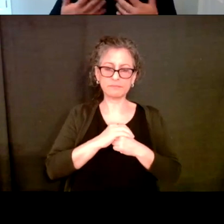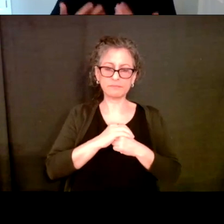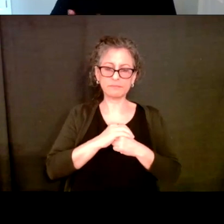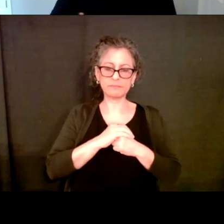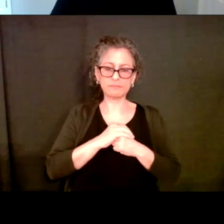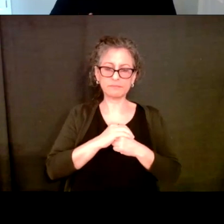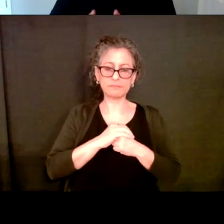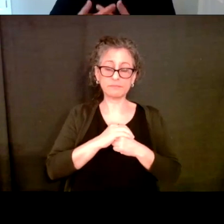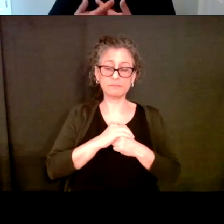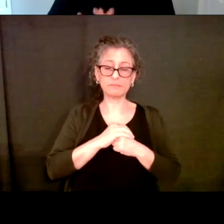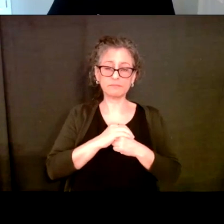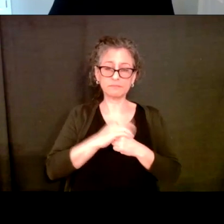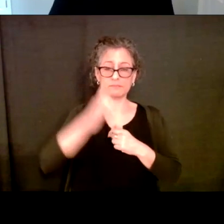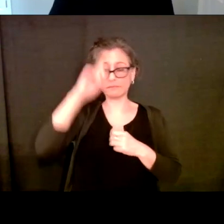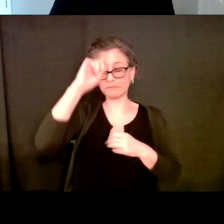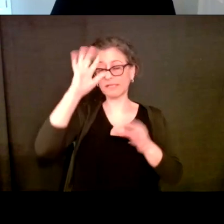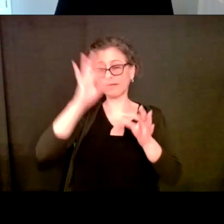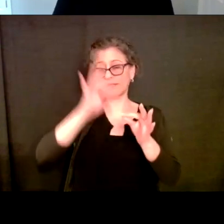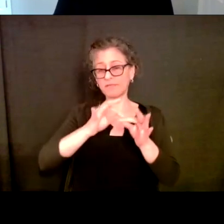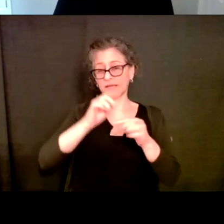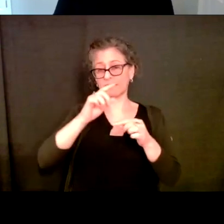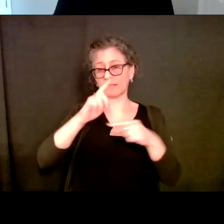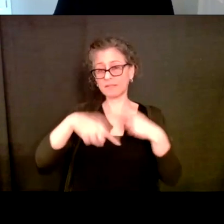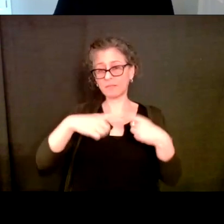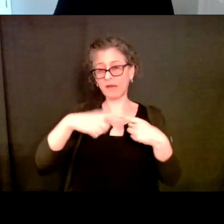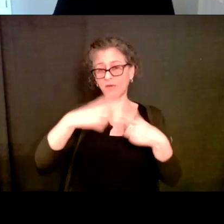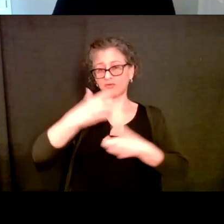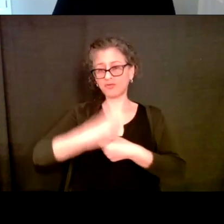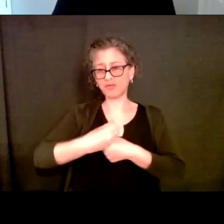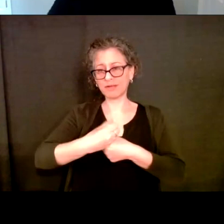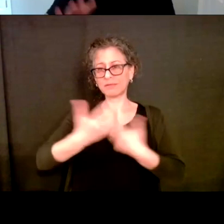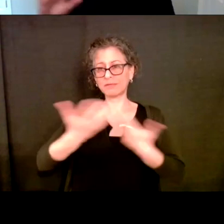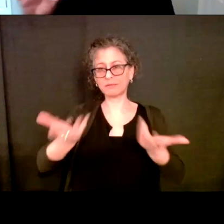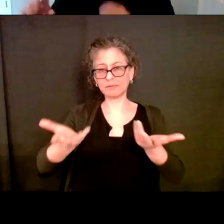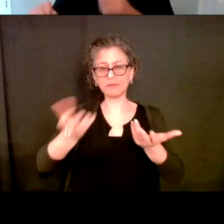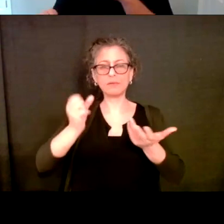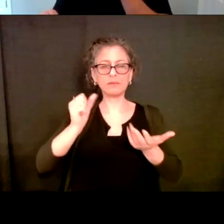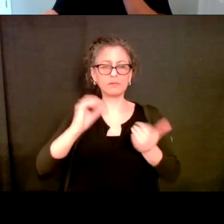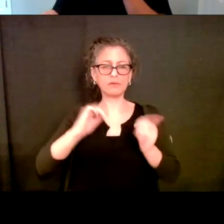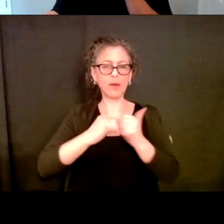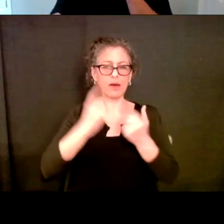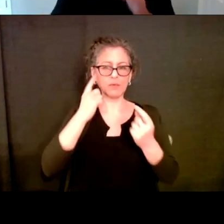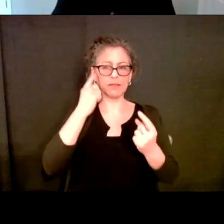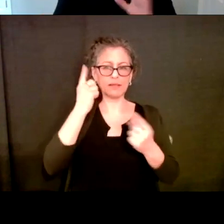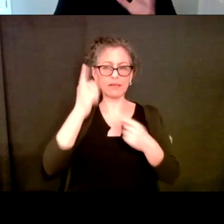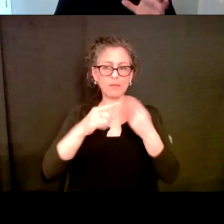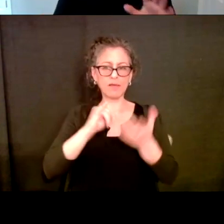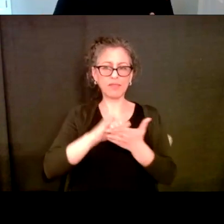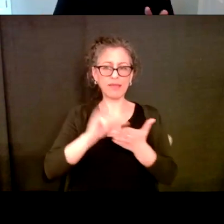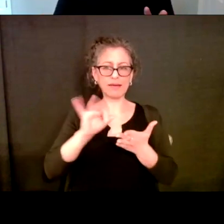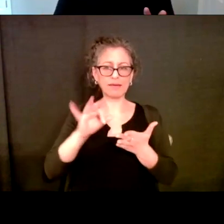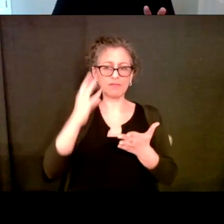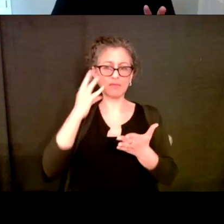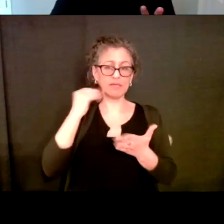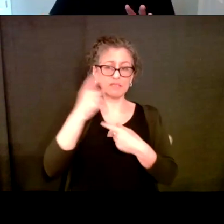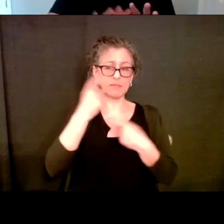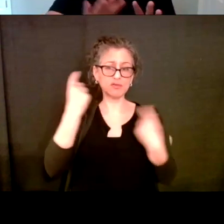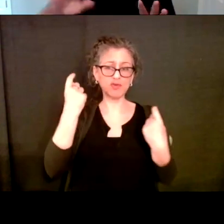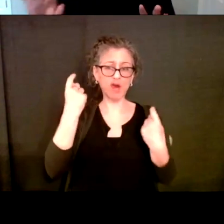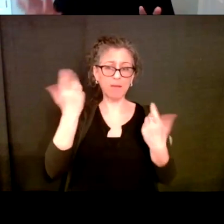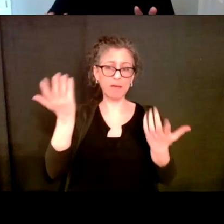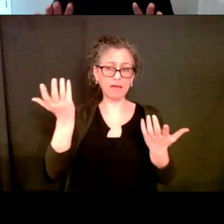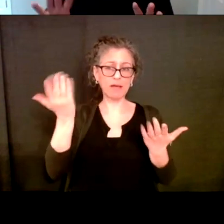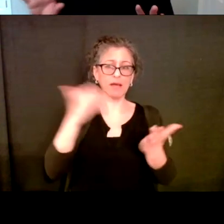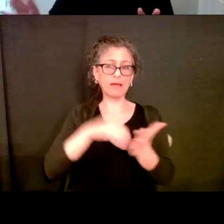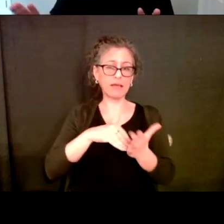that faith is about trust in. And so how do we think about this if we've experienced trauma? Again,